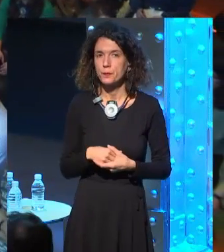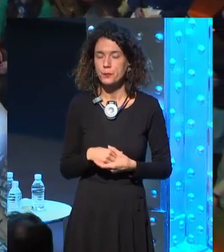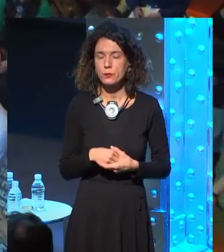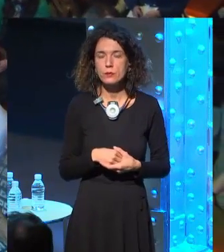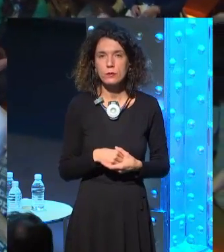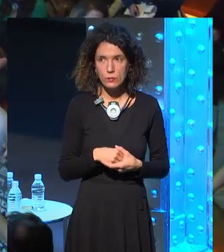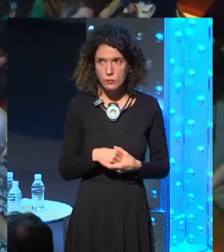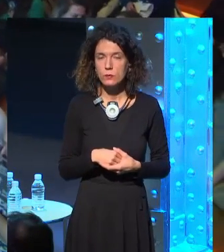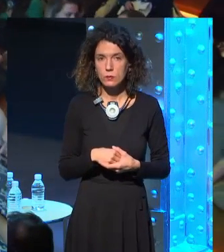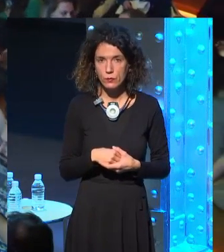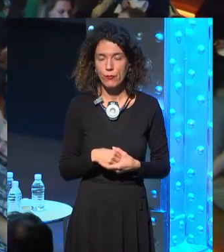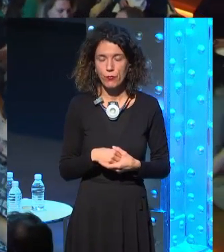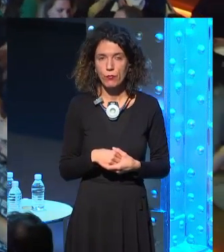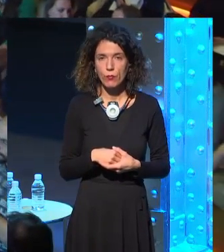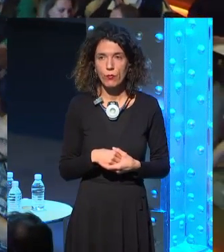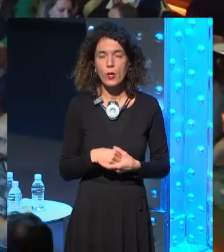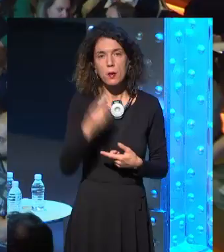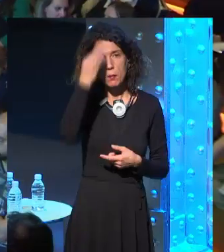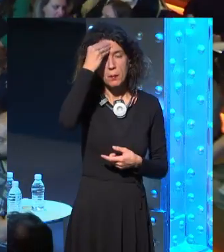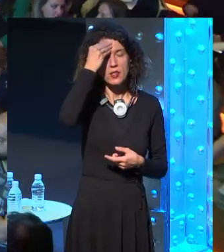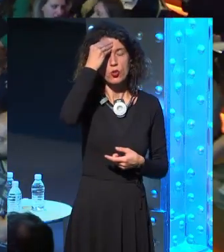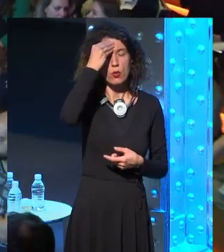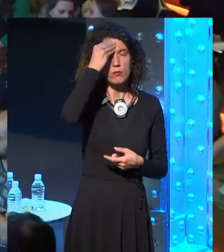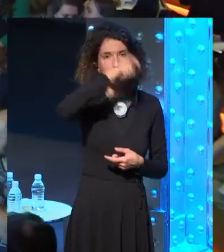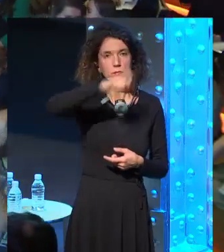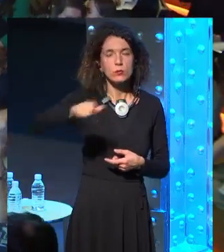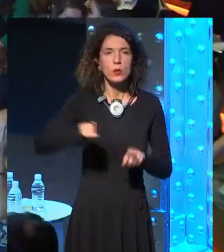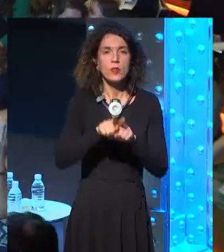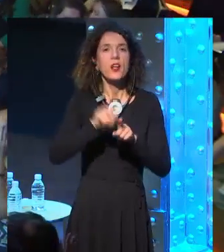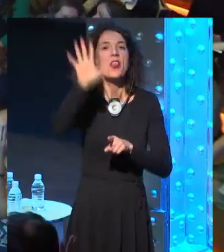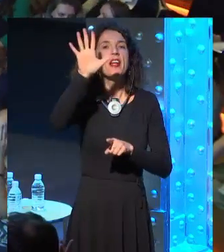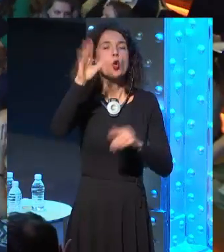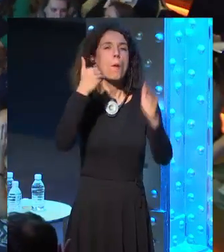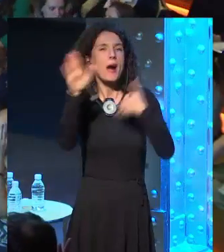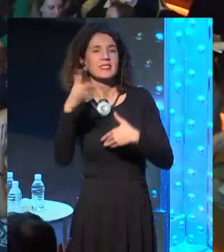How many of you are scoring 5 or more on the scale?